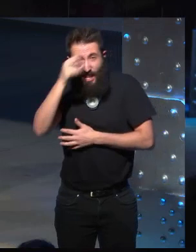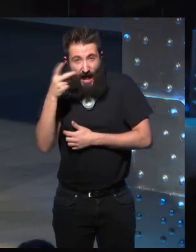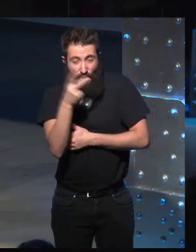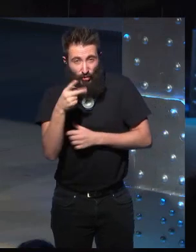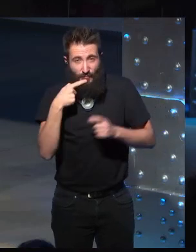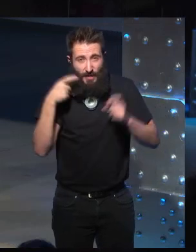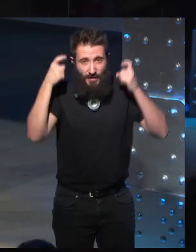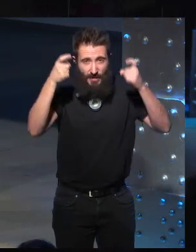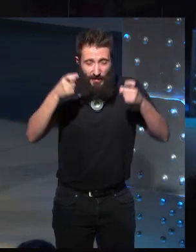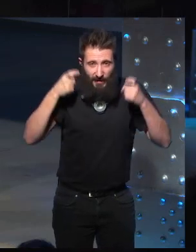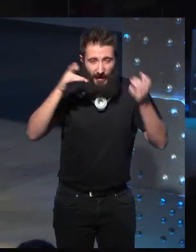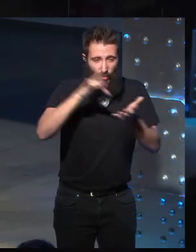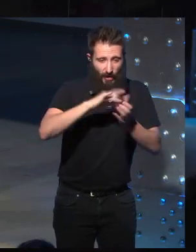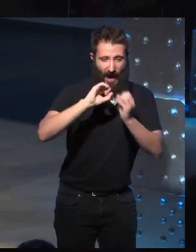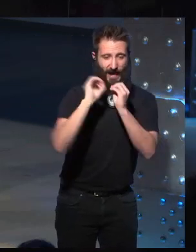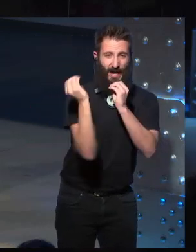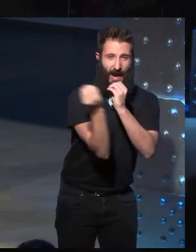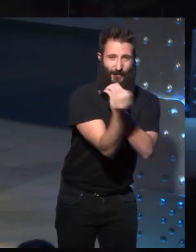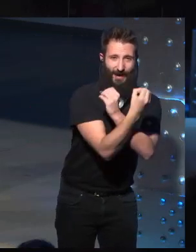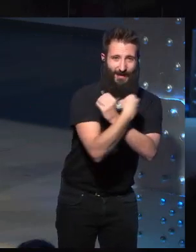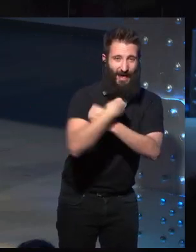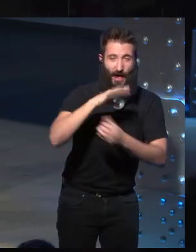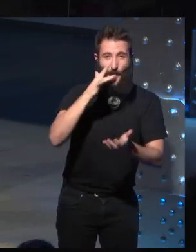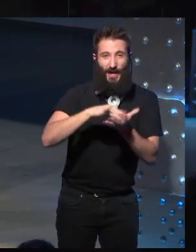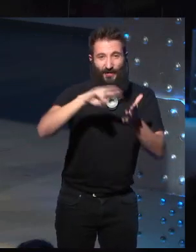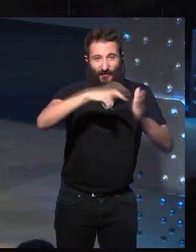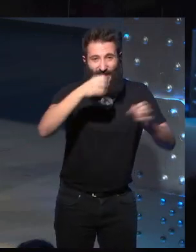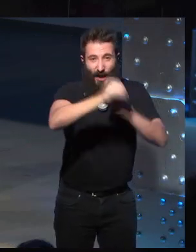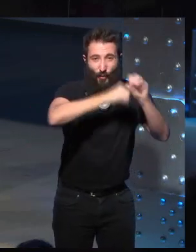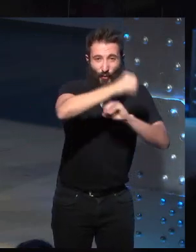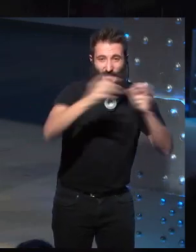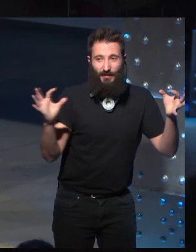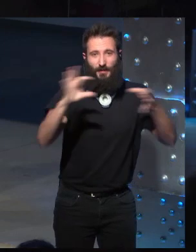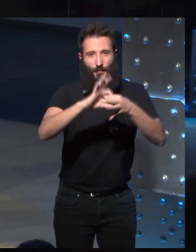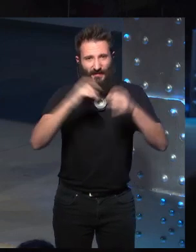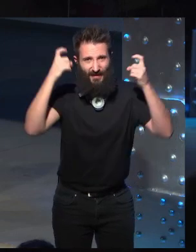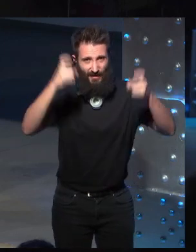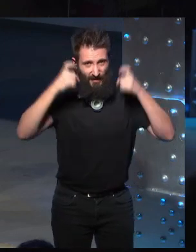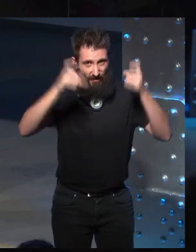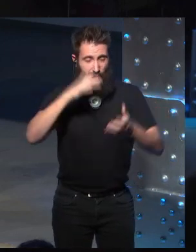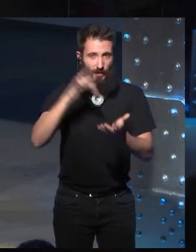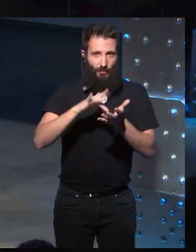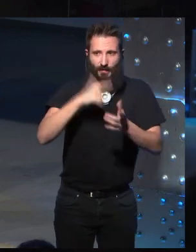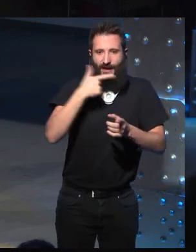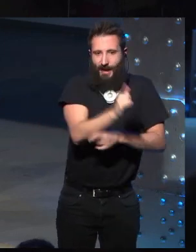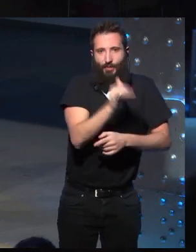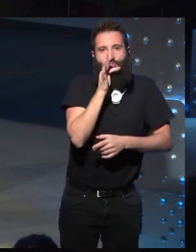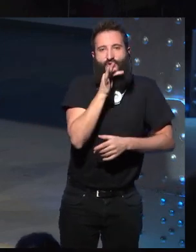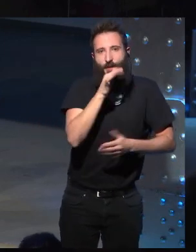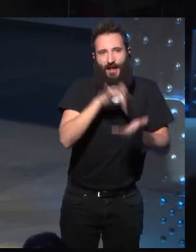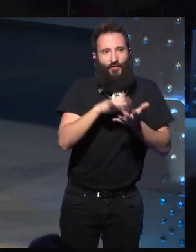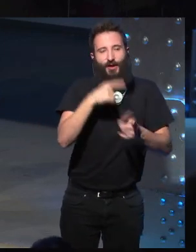and gravity. We don't have that. We have candidates like string theory, loop quantum gravity, and stuff like